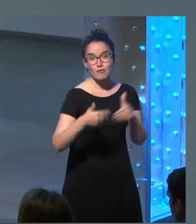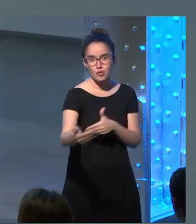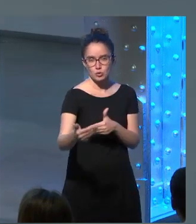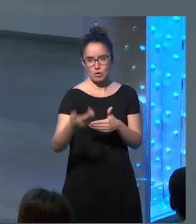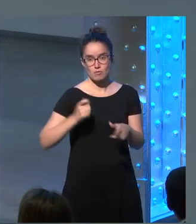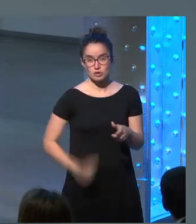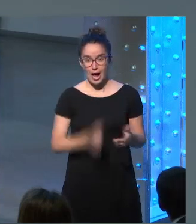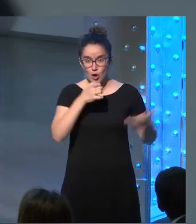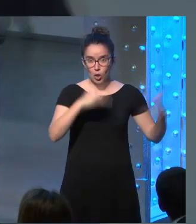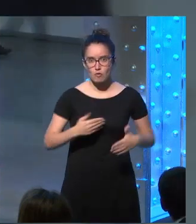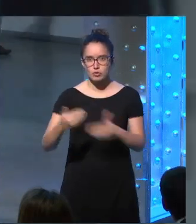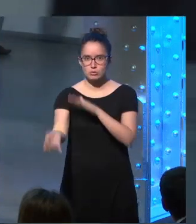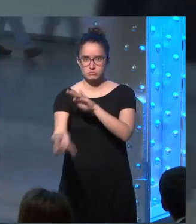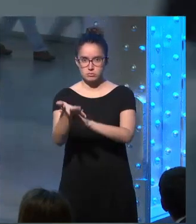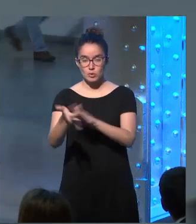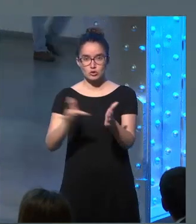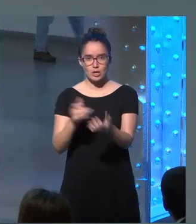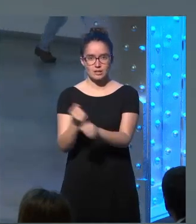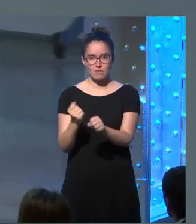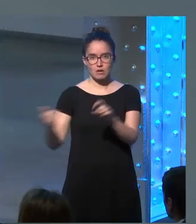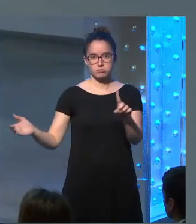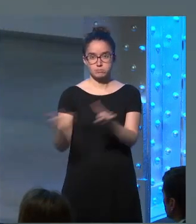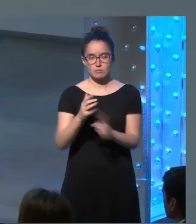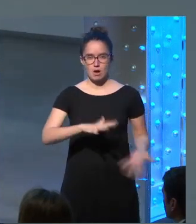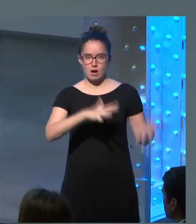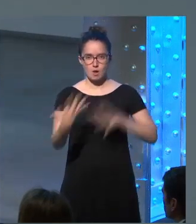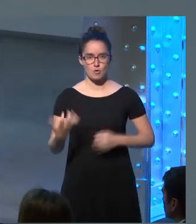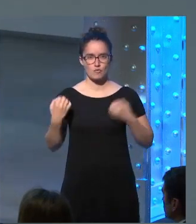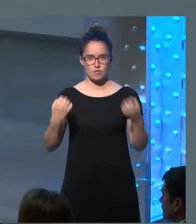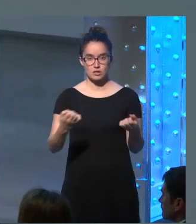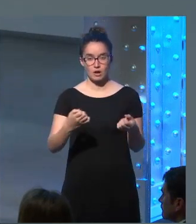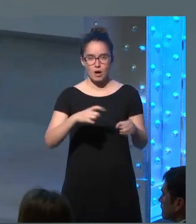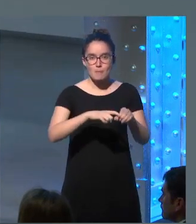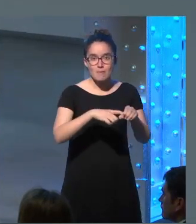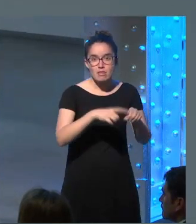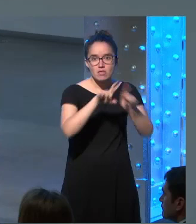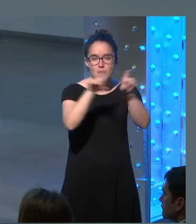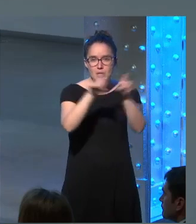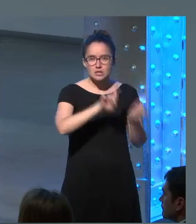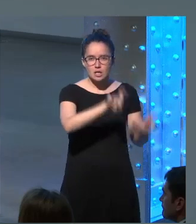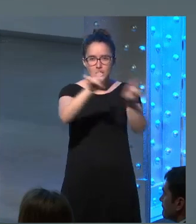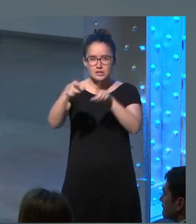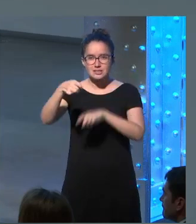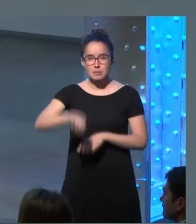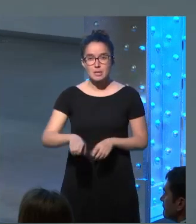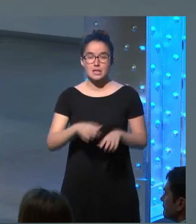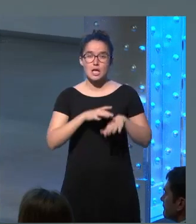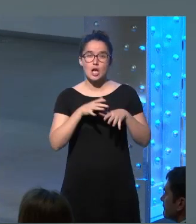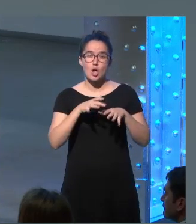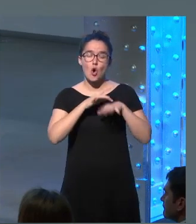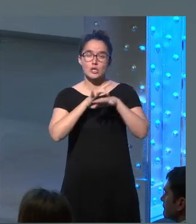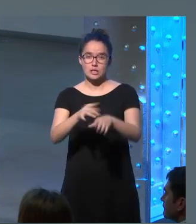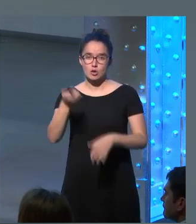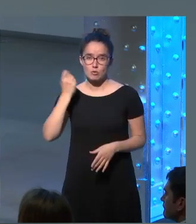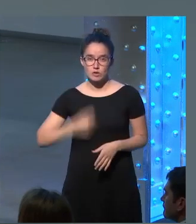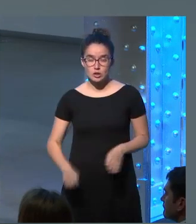in professions that do not exist right now. Once in the labor market, they will have to face many challenges, not just from one position to